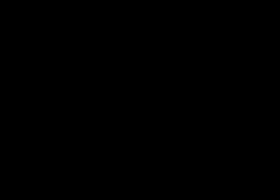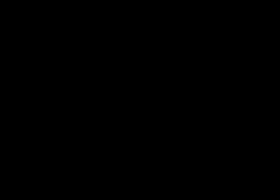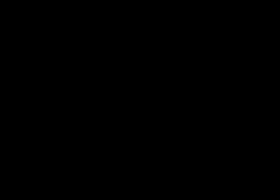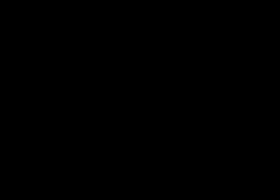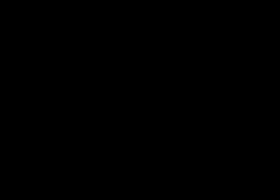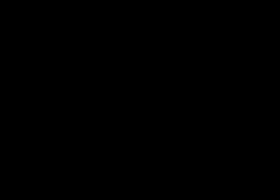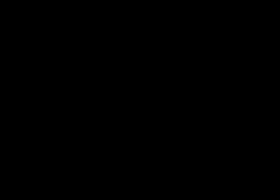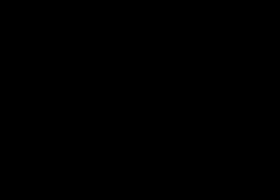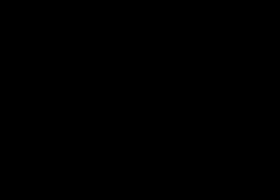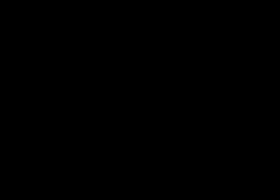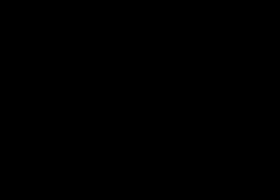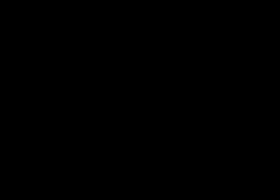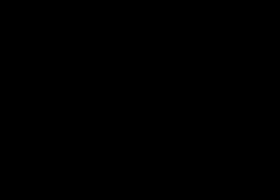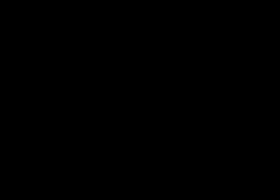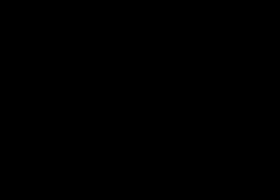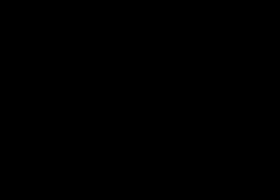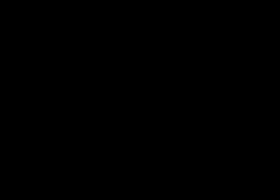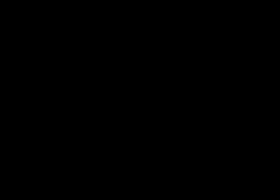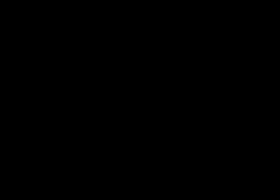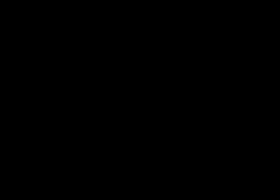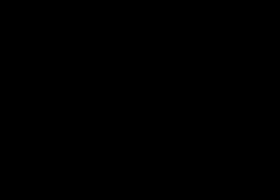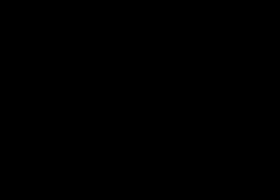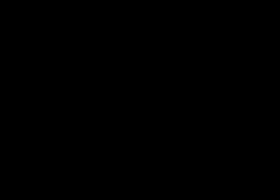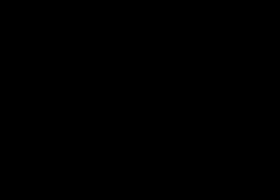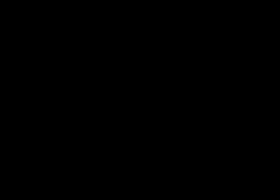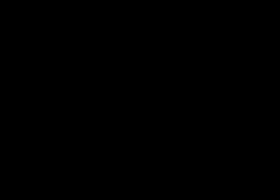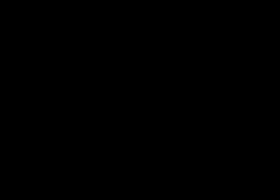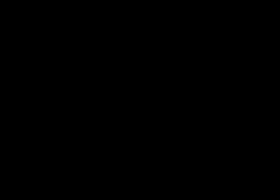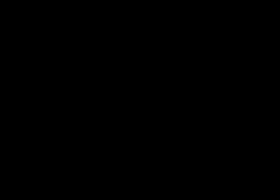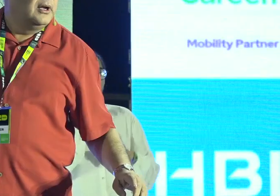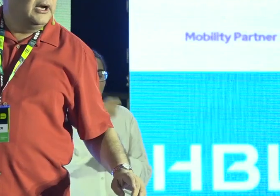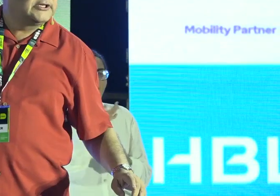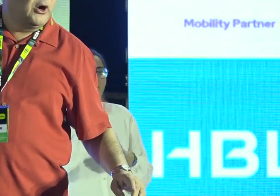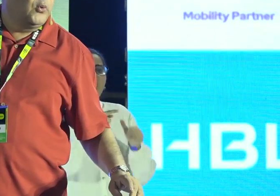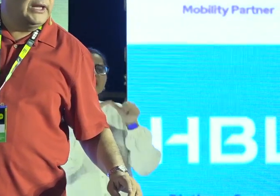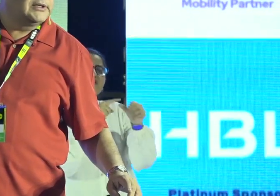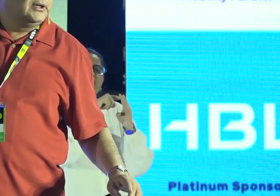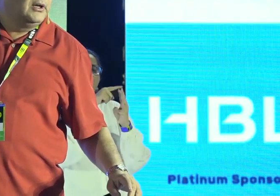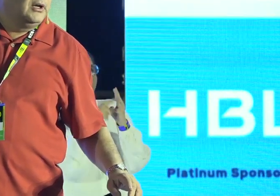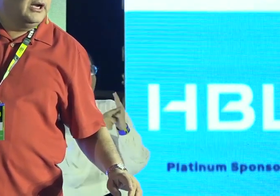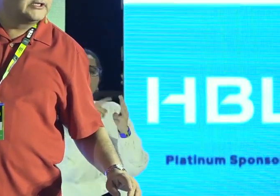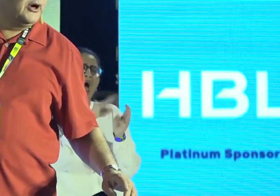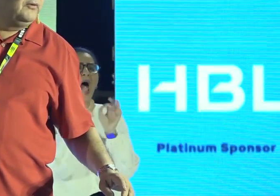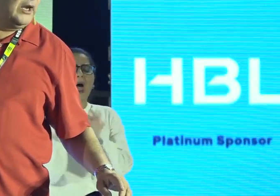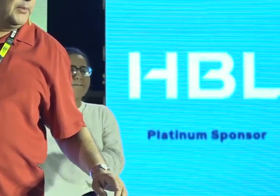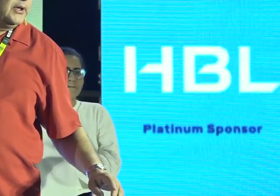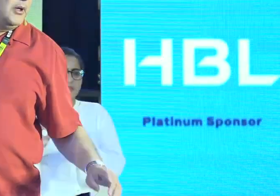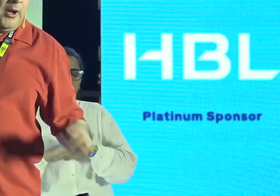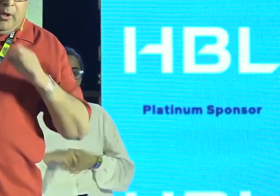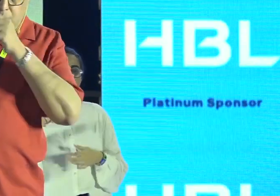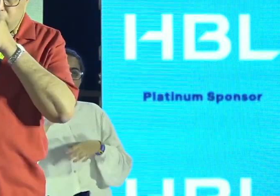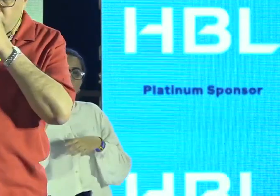Try it as many times as you want. You get one of only three types of answers. It is either about health, it's about wealth, it's about